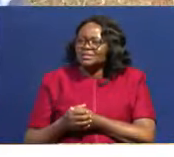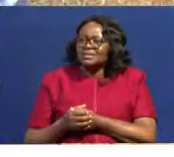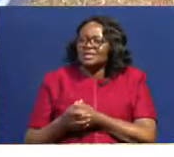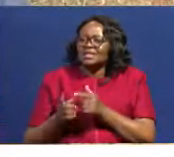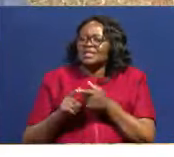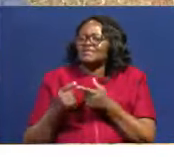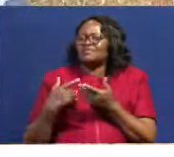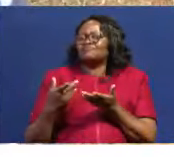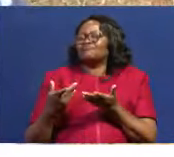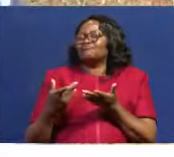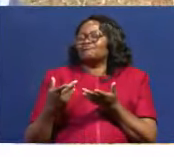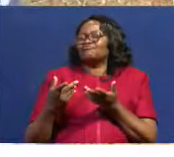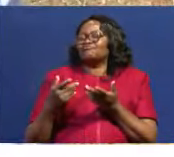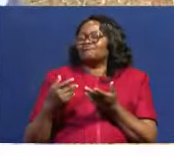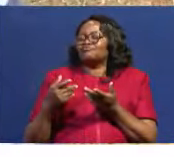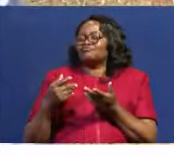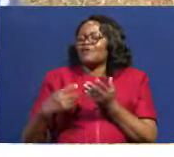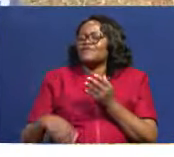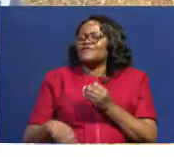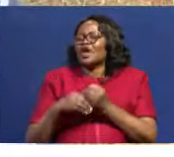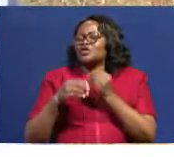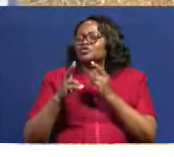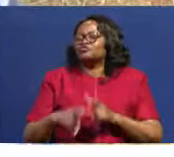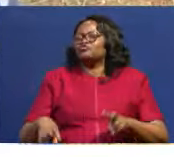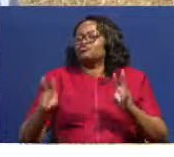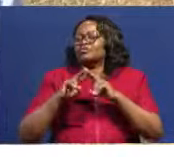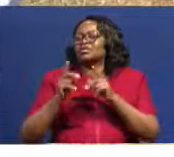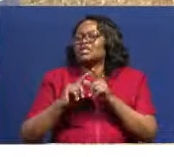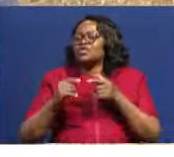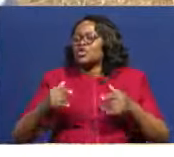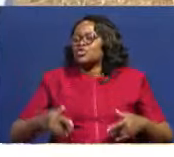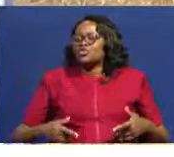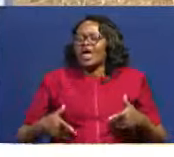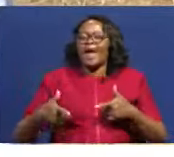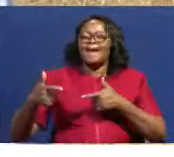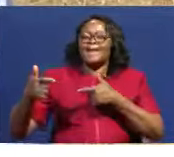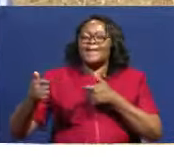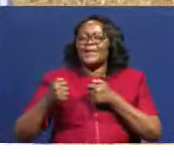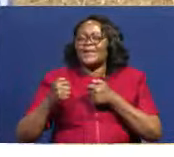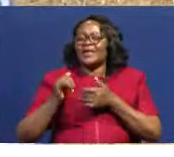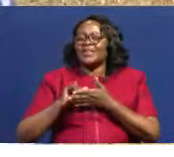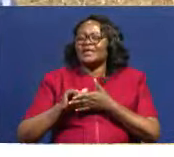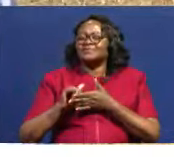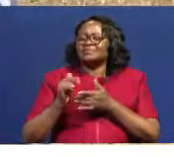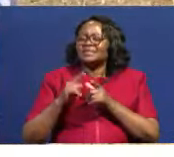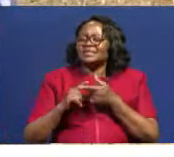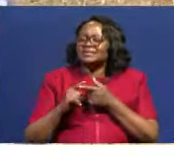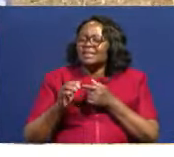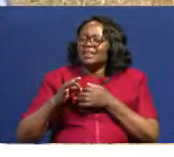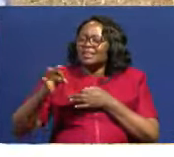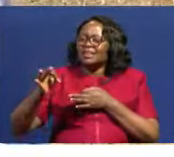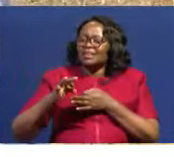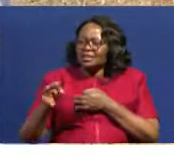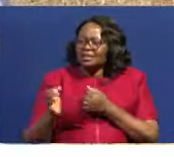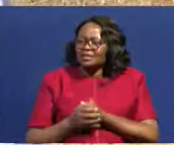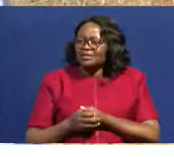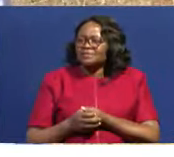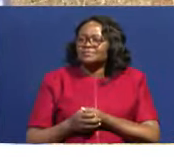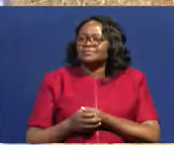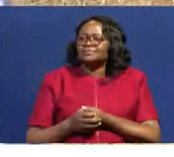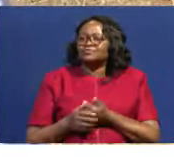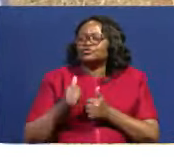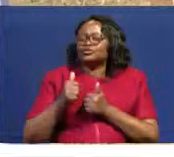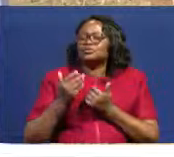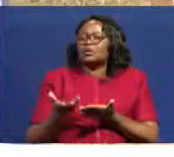that element of no value addition processing, yeah, then the youth are also very attracted in that part. Then also in extension services,